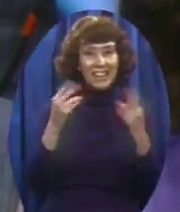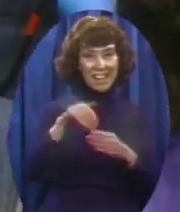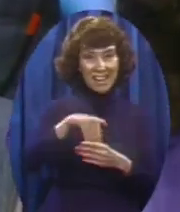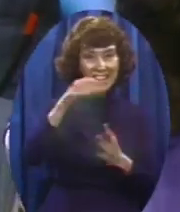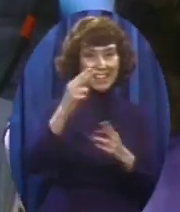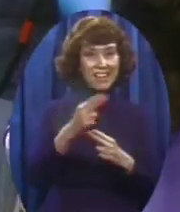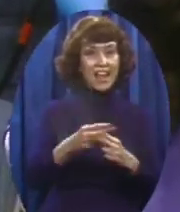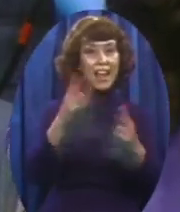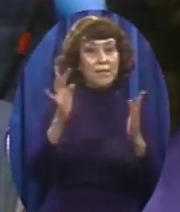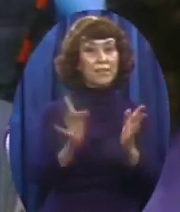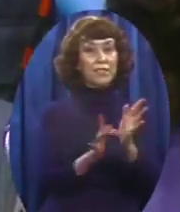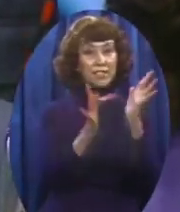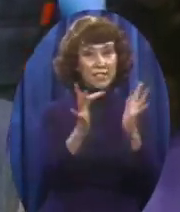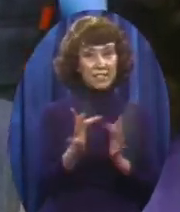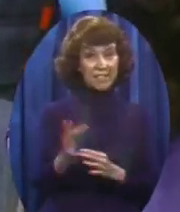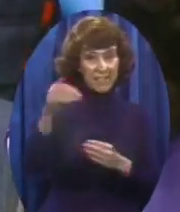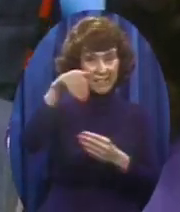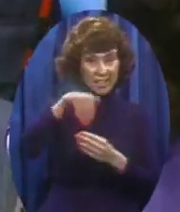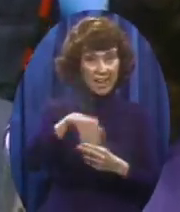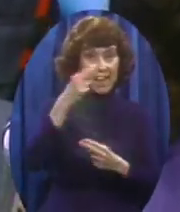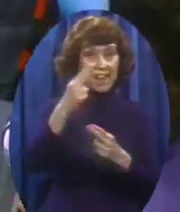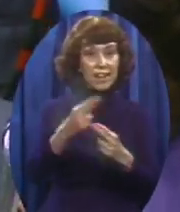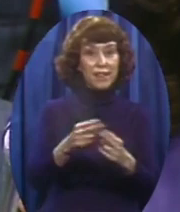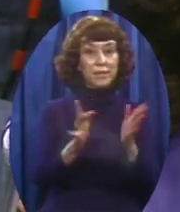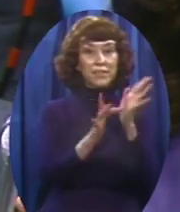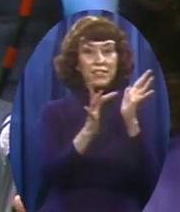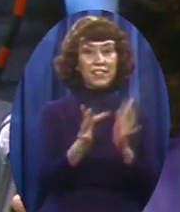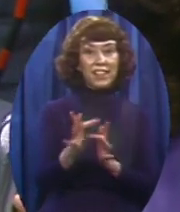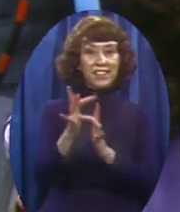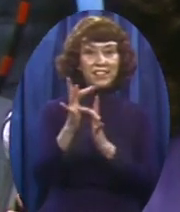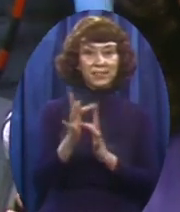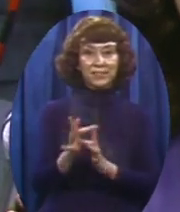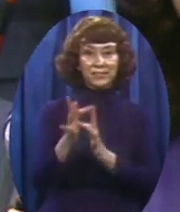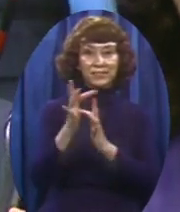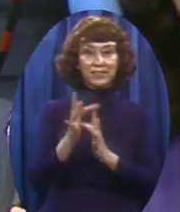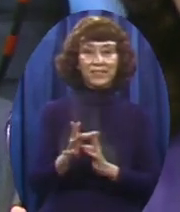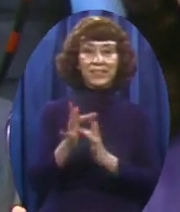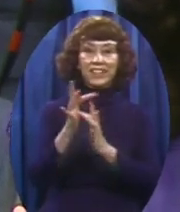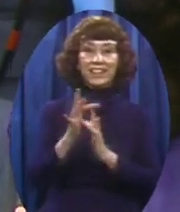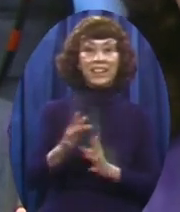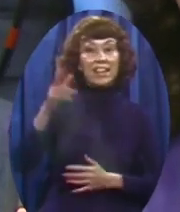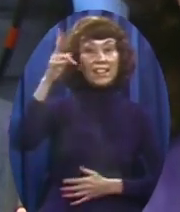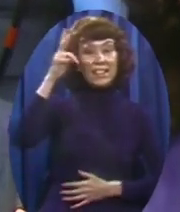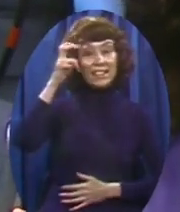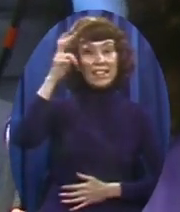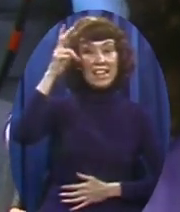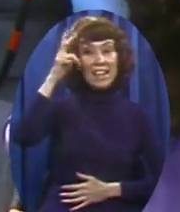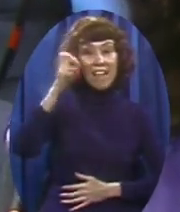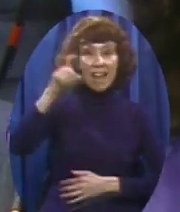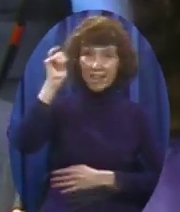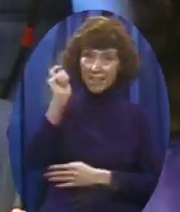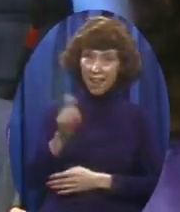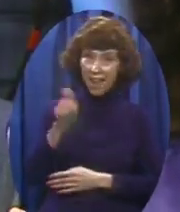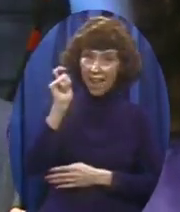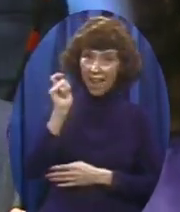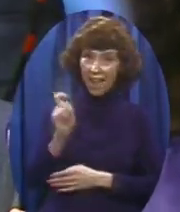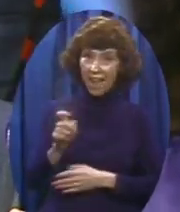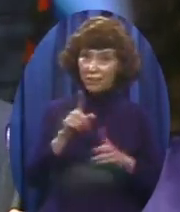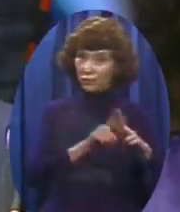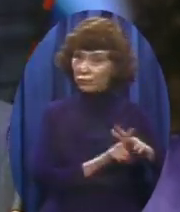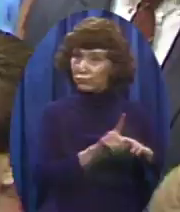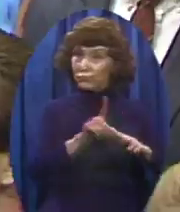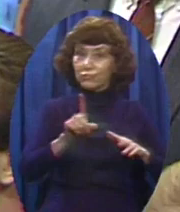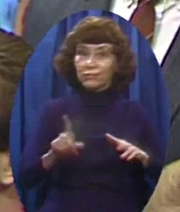In the name of Jesus, in the name of Jesus, Satan will have to flee.